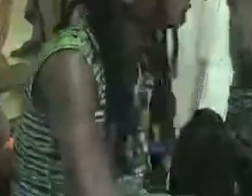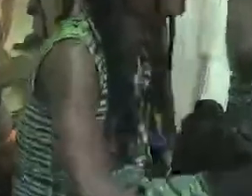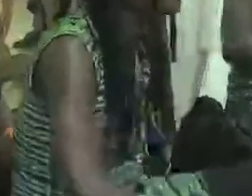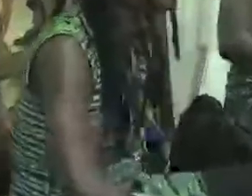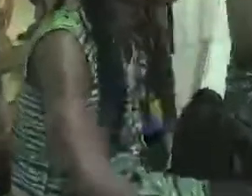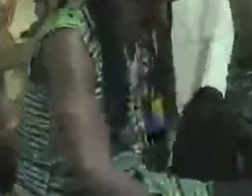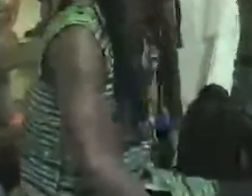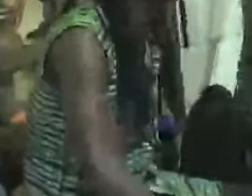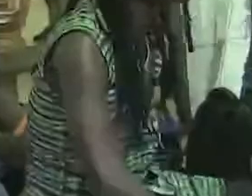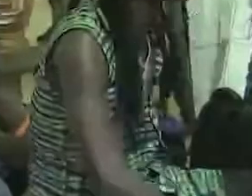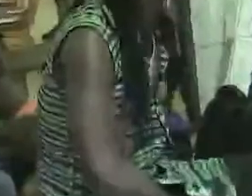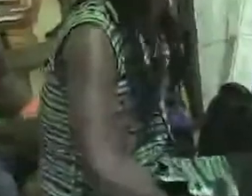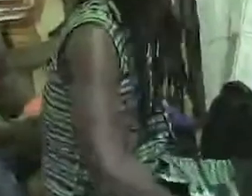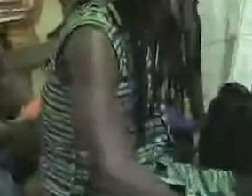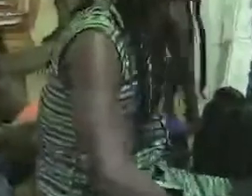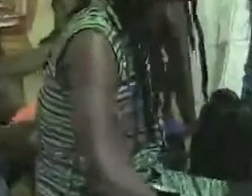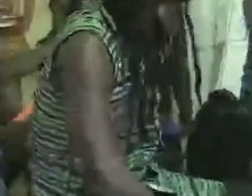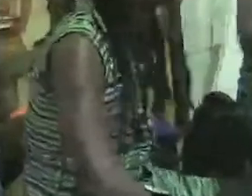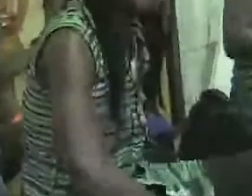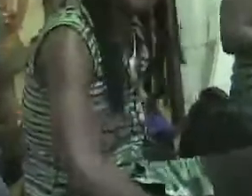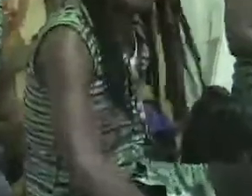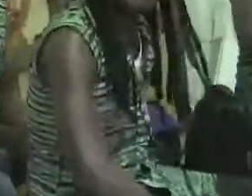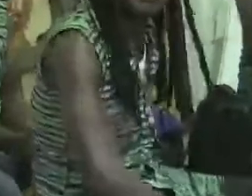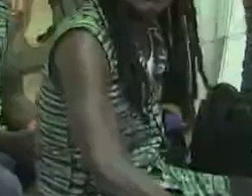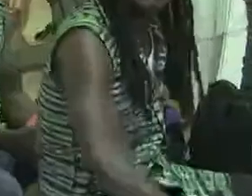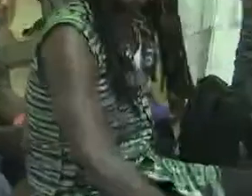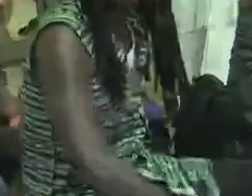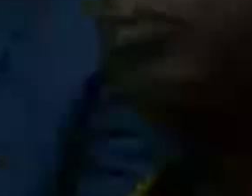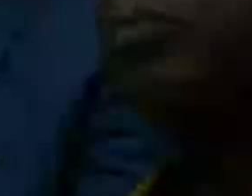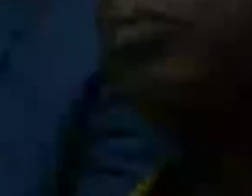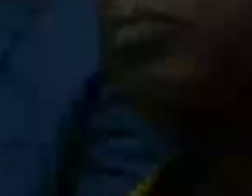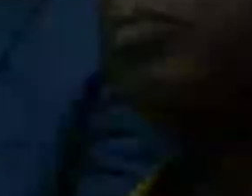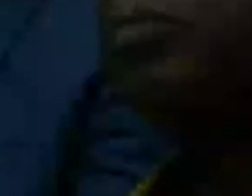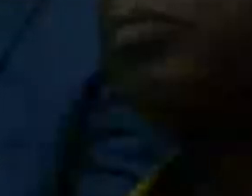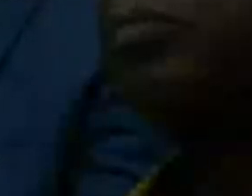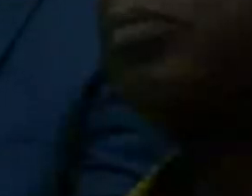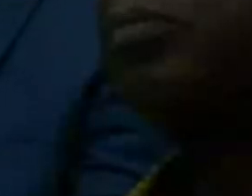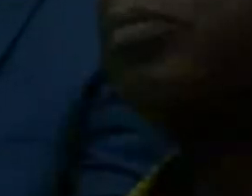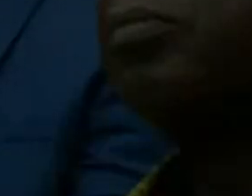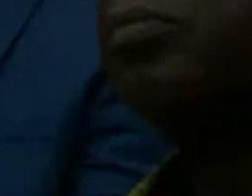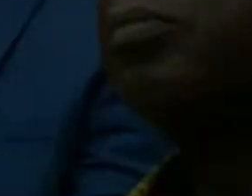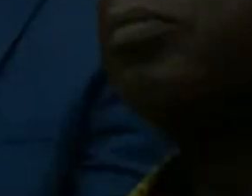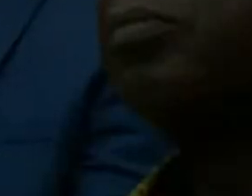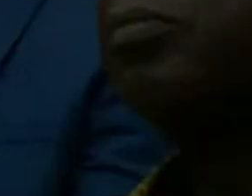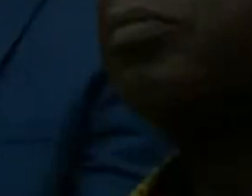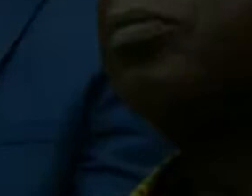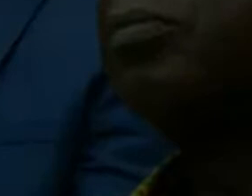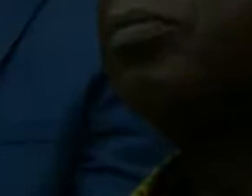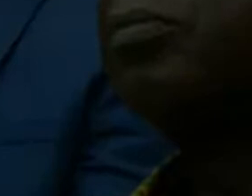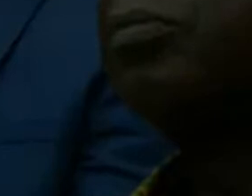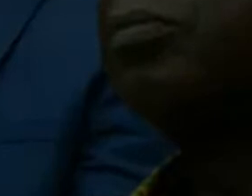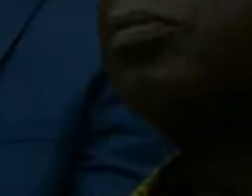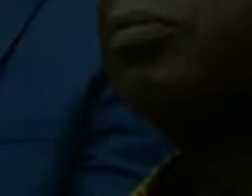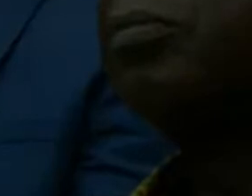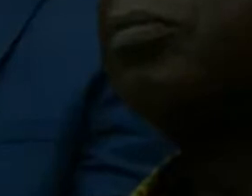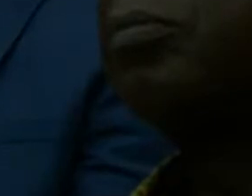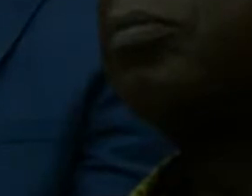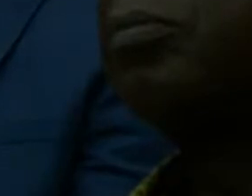Yima. Ghana Yima. Maone Kronti Jie. Ghana